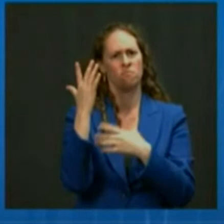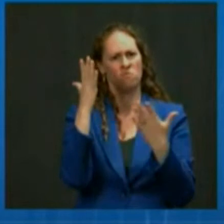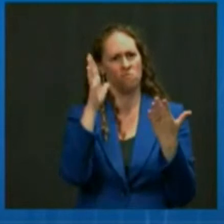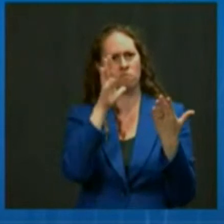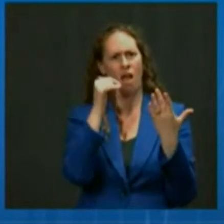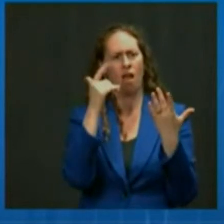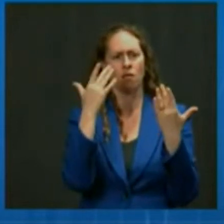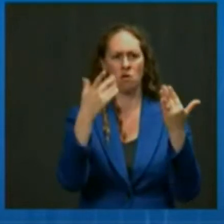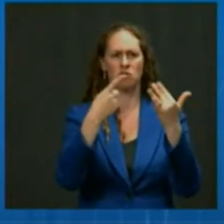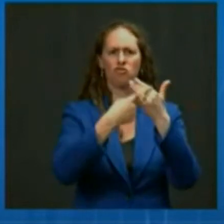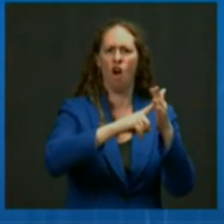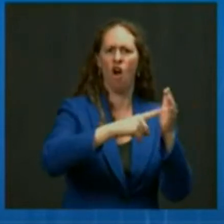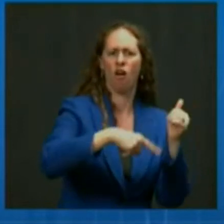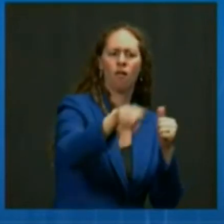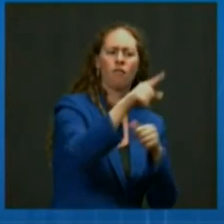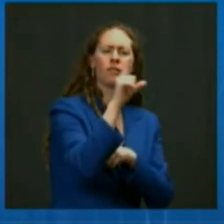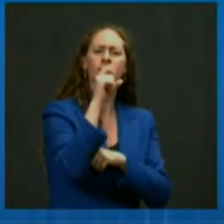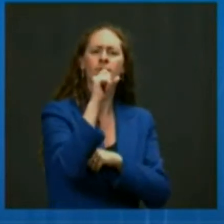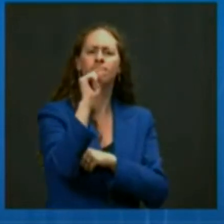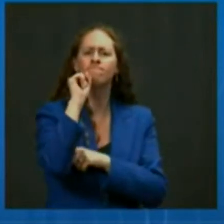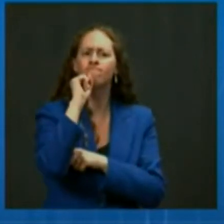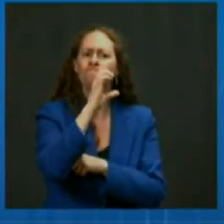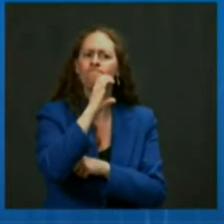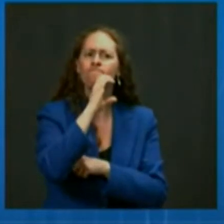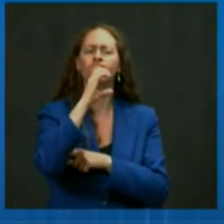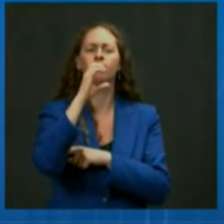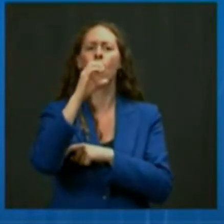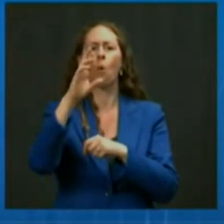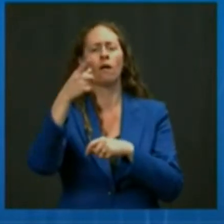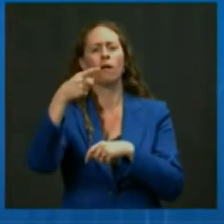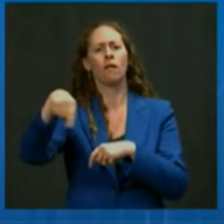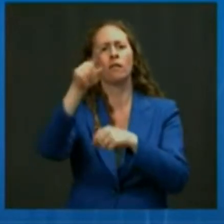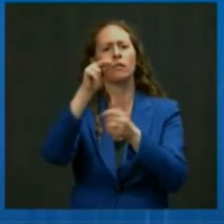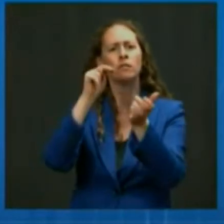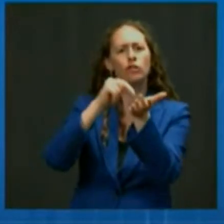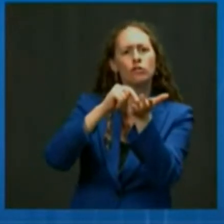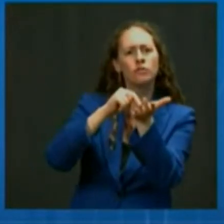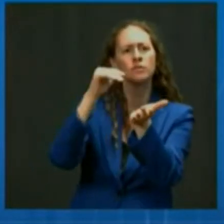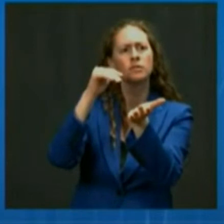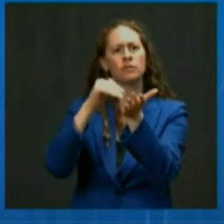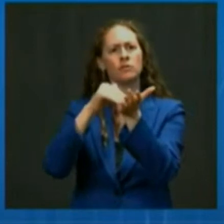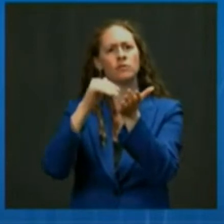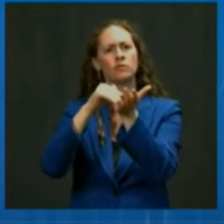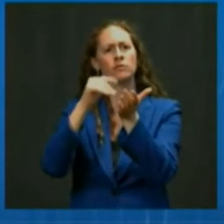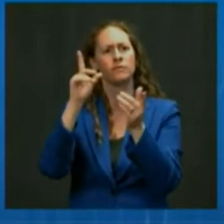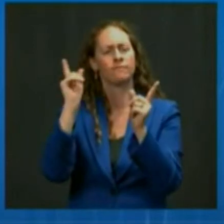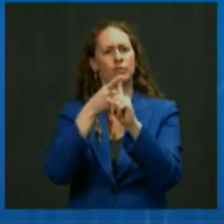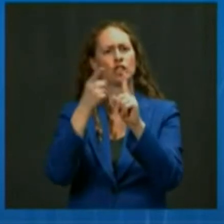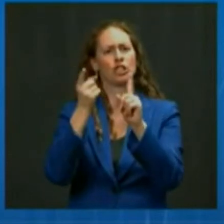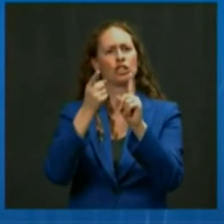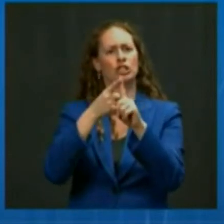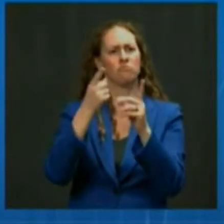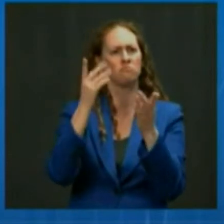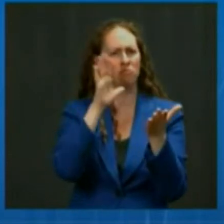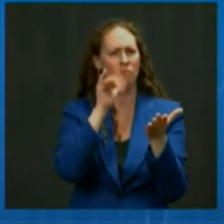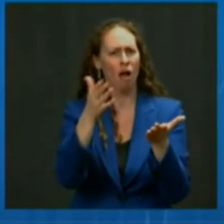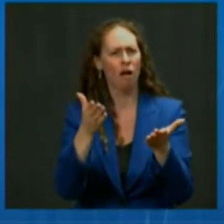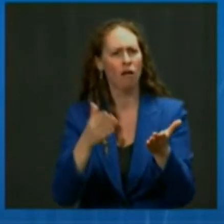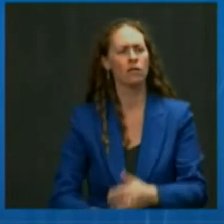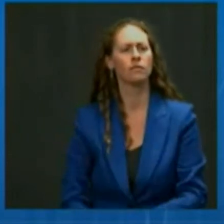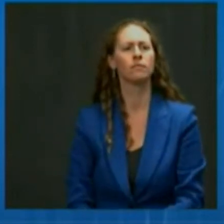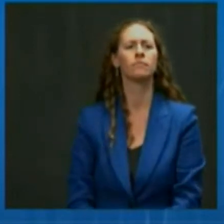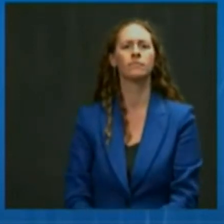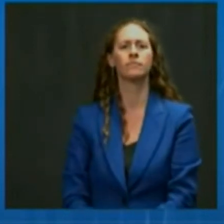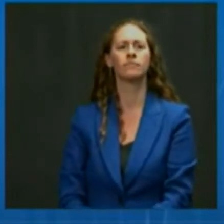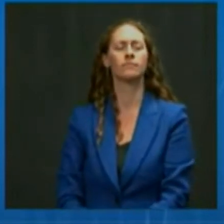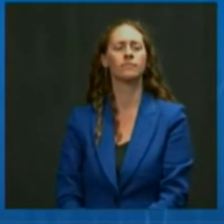secondly, you say in this statement that the protection against severe disease, hospitalization, and death could diminish. How certain are